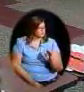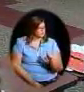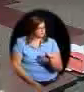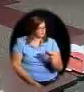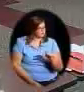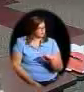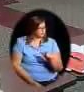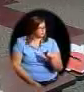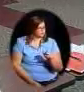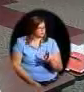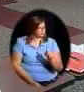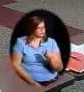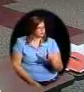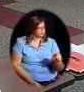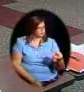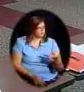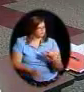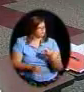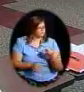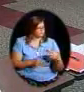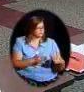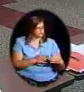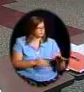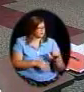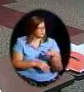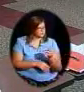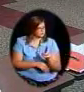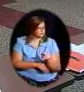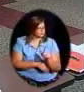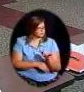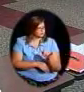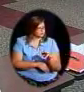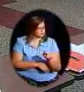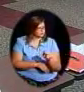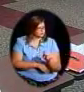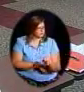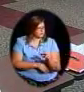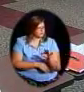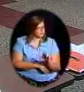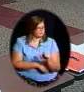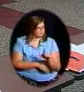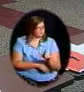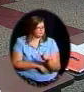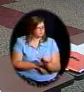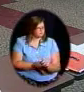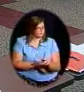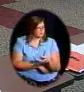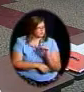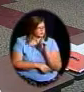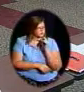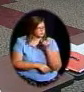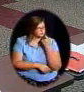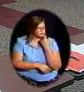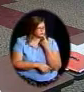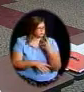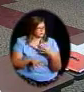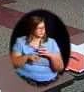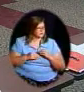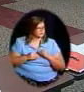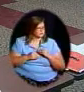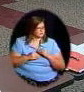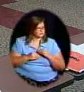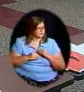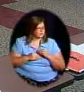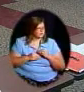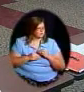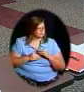base, designated hitter. And Jacqueline Black, our left fielder, also a catcher, recently accepted to vet school